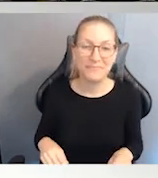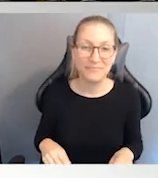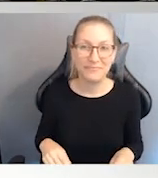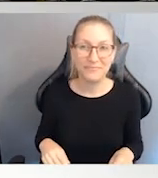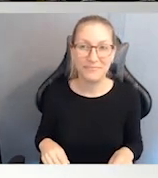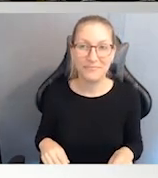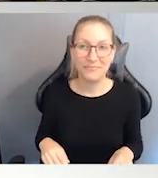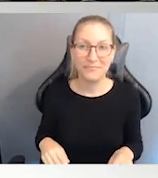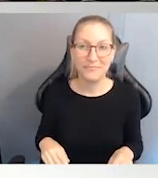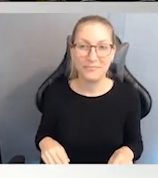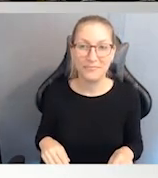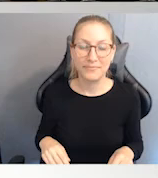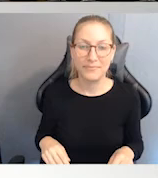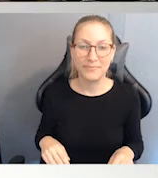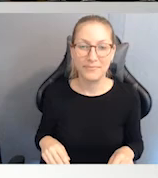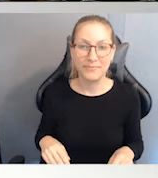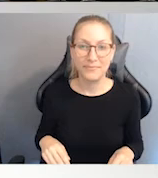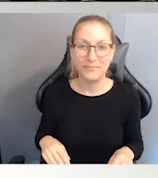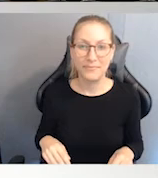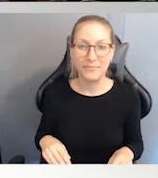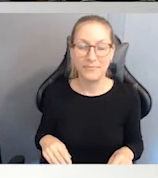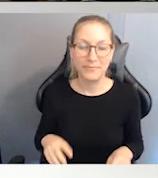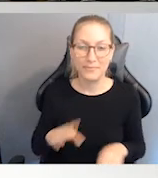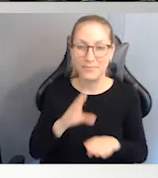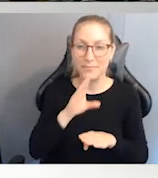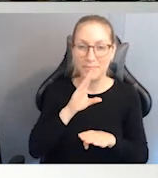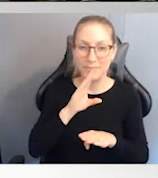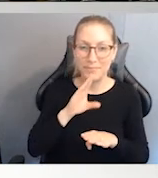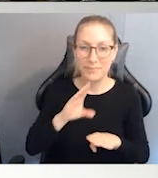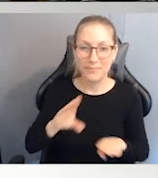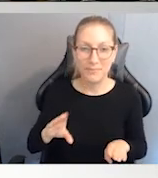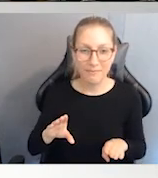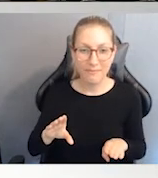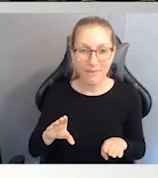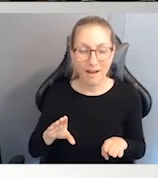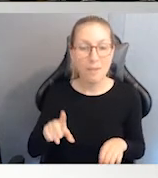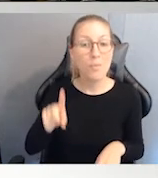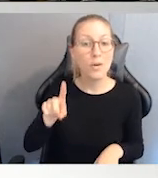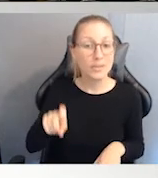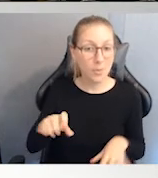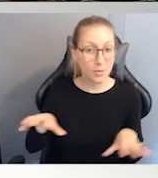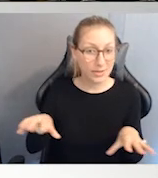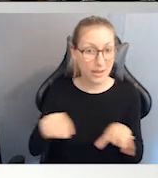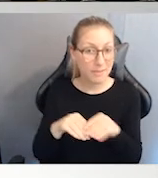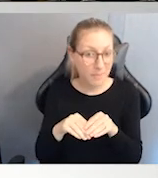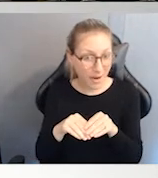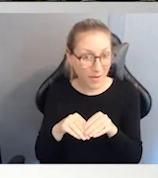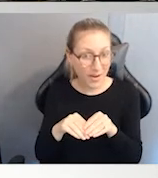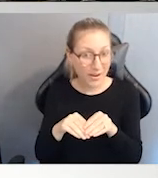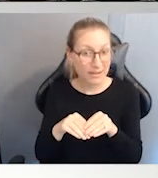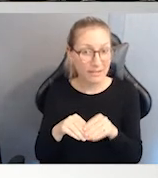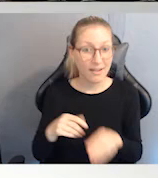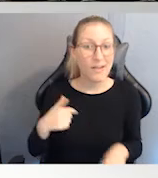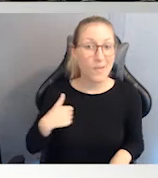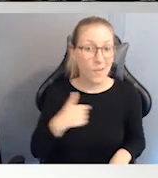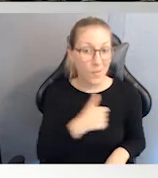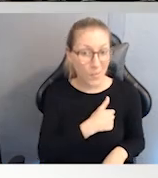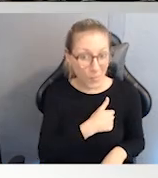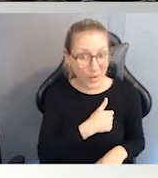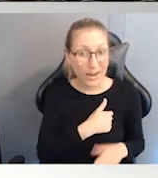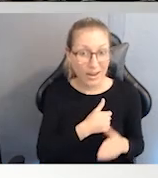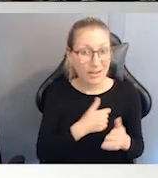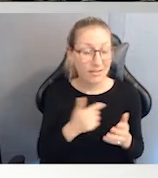I'm sorry. Technical difficulties. Day. We somebody else want to get